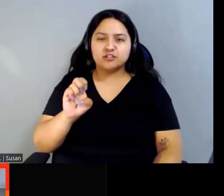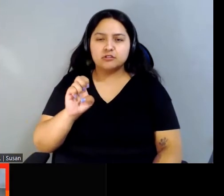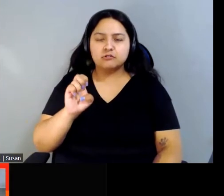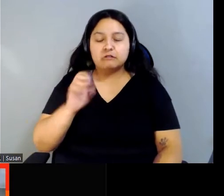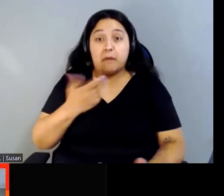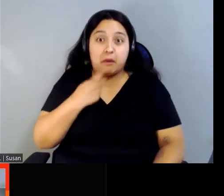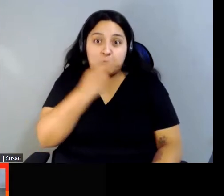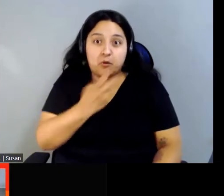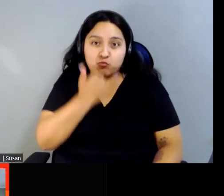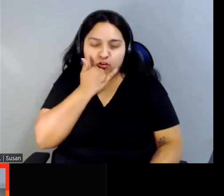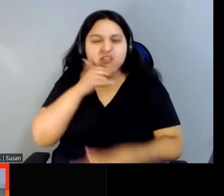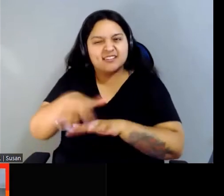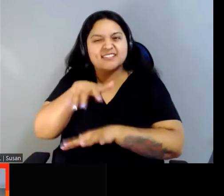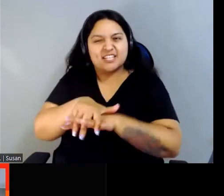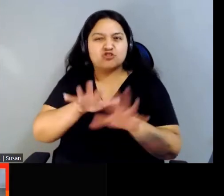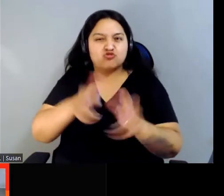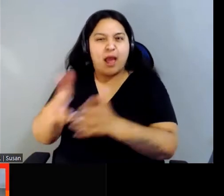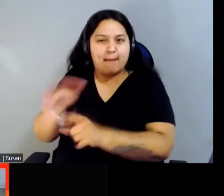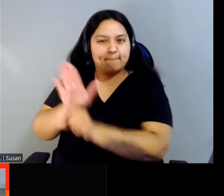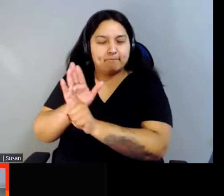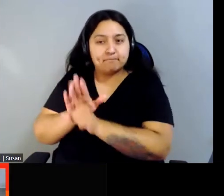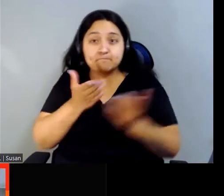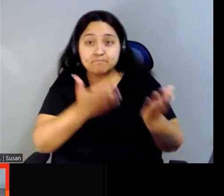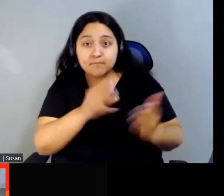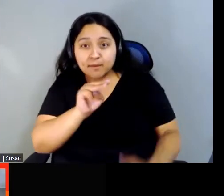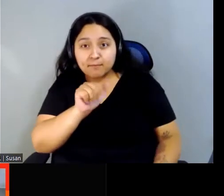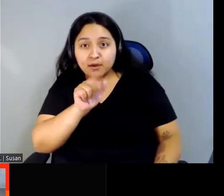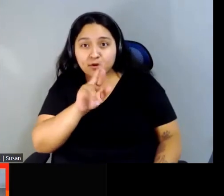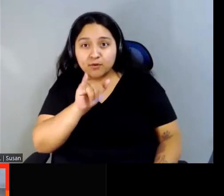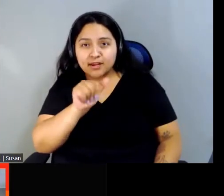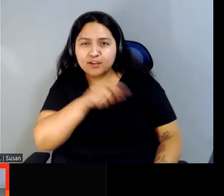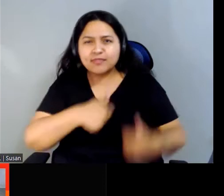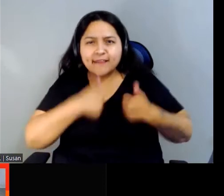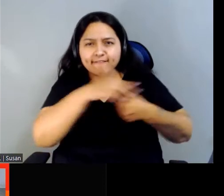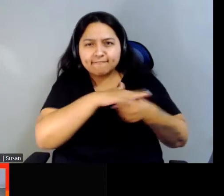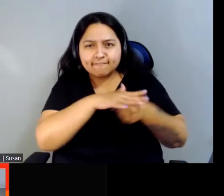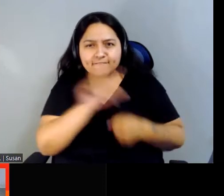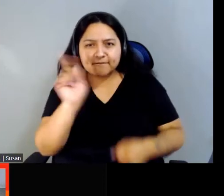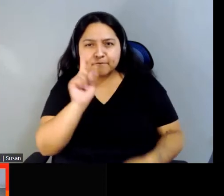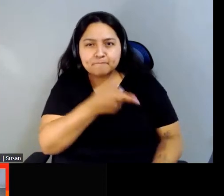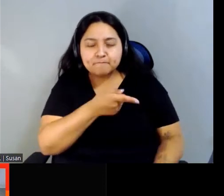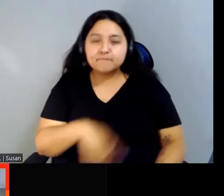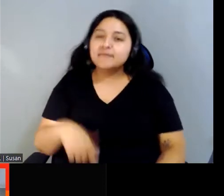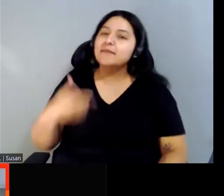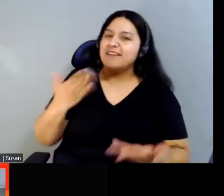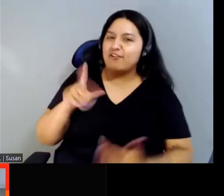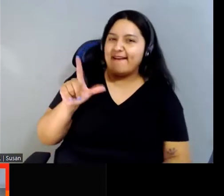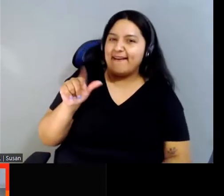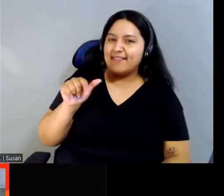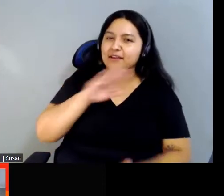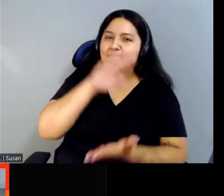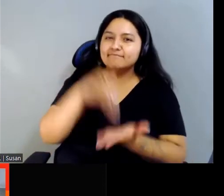I'm so sorry. Marina, where do you reside? I live in Los Angeles in the Mid-City area, and we